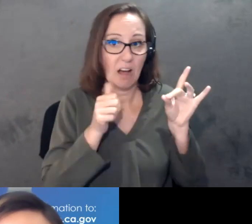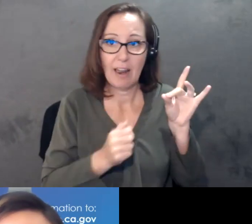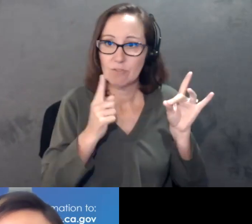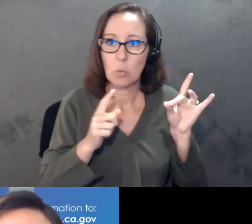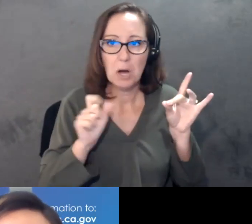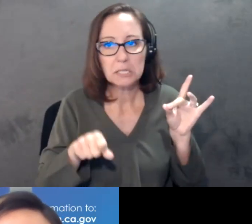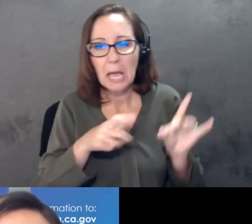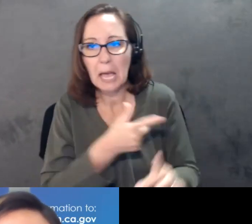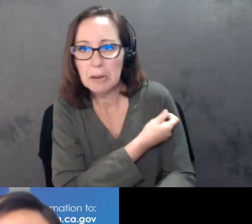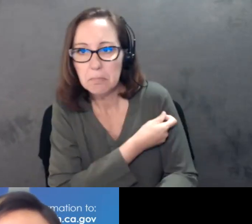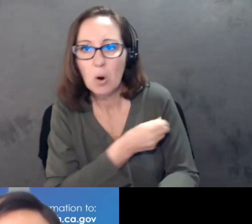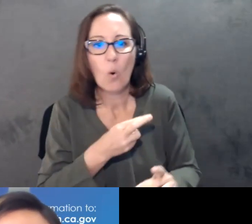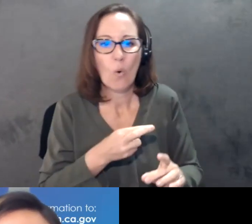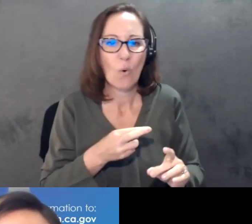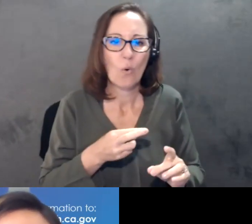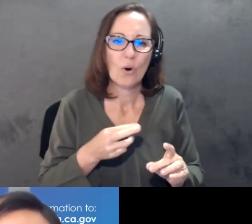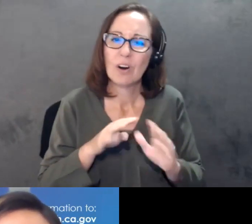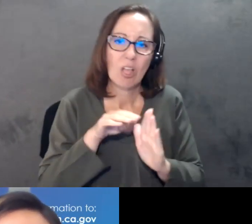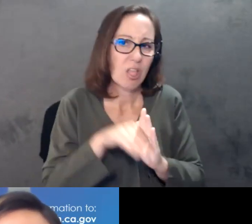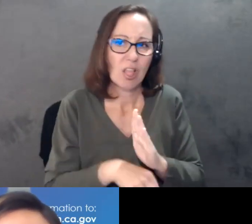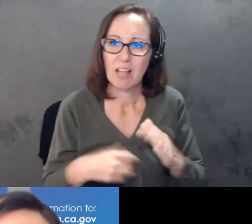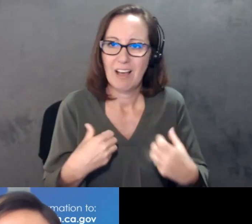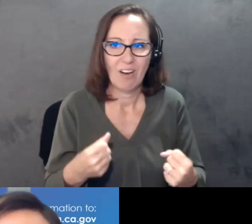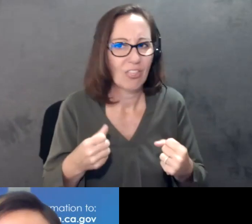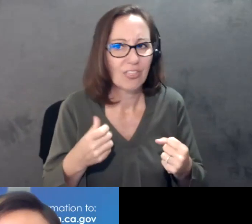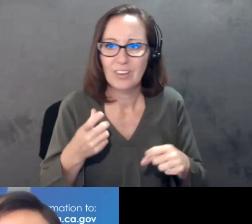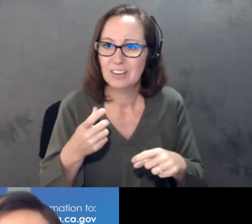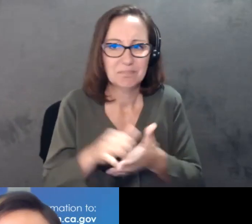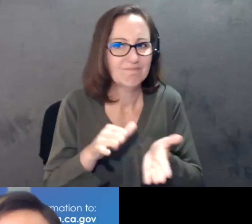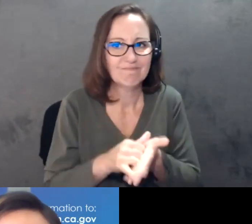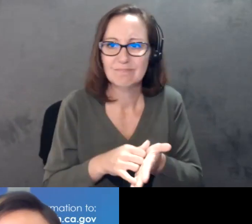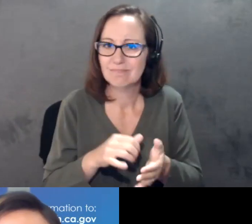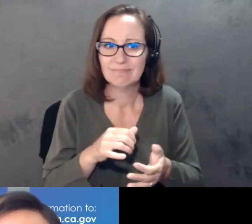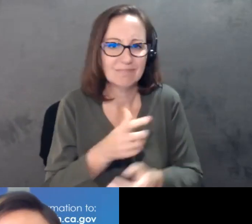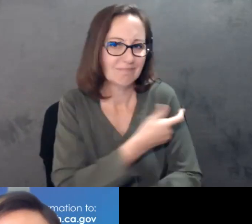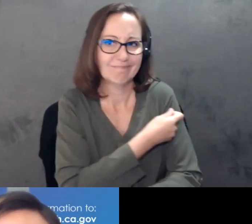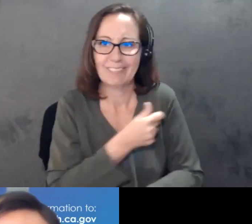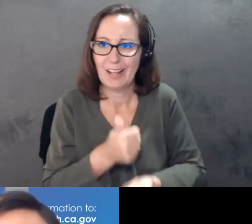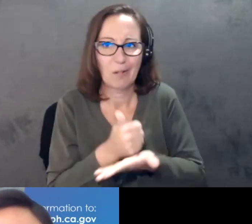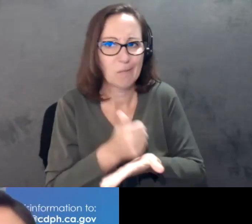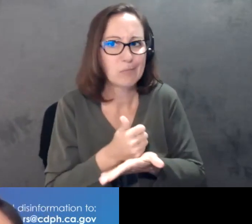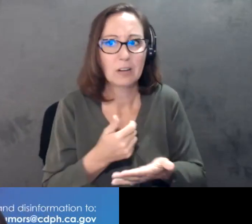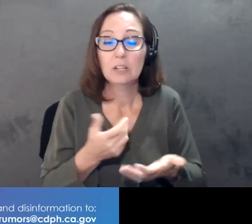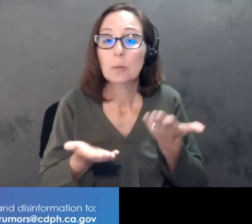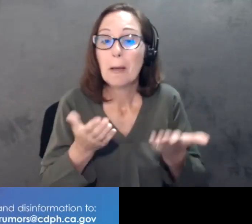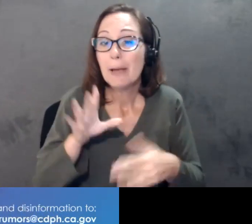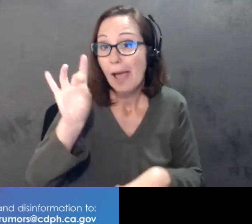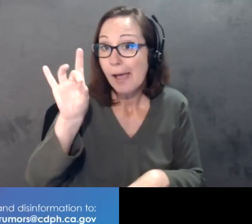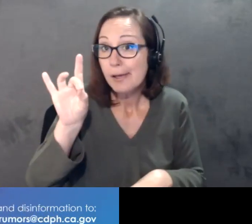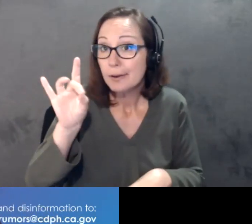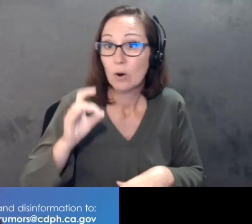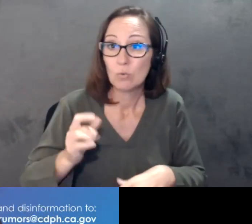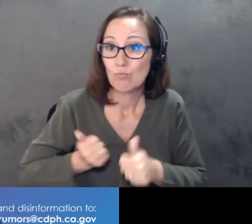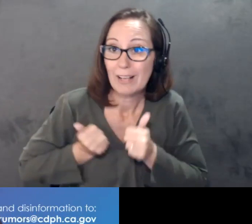taking it, or they've declined so much that there's no way that they would get any benefit from it. So let's say I may have 8 residents and 3 of